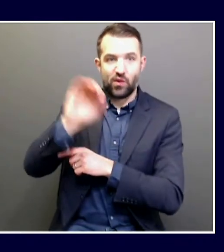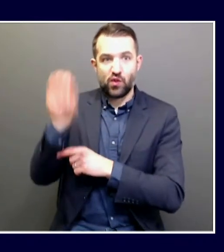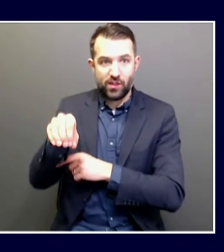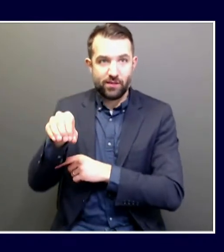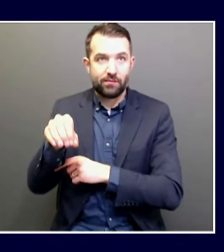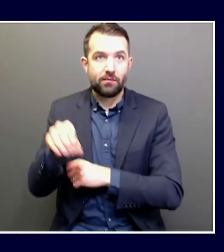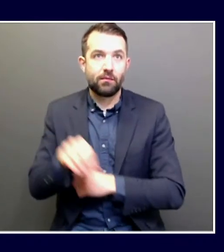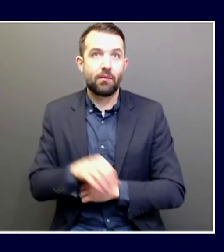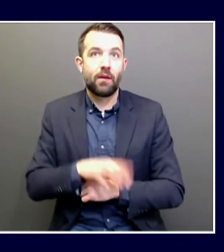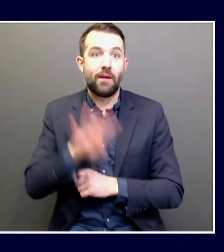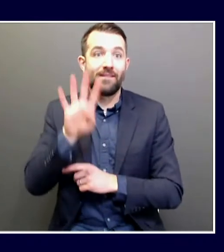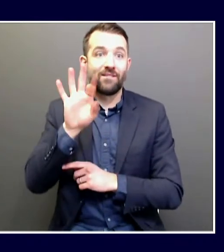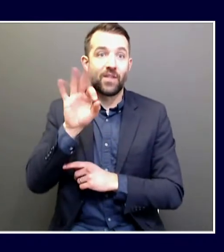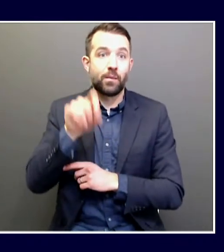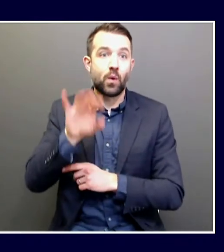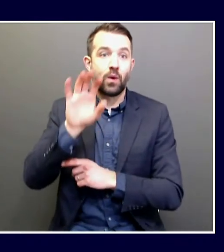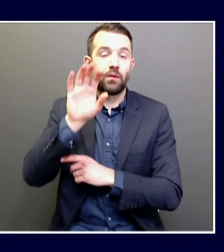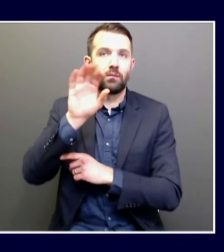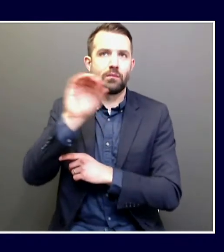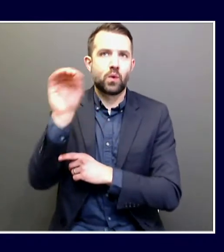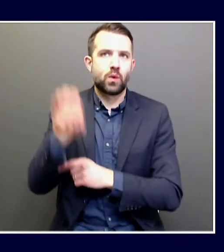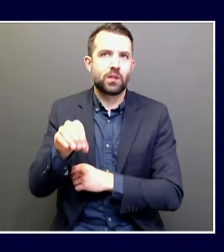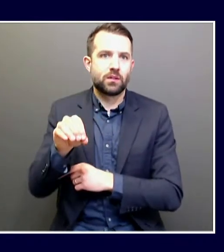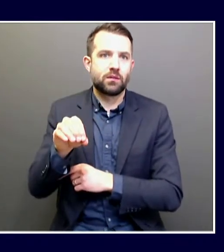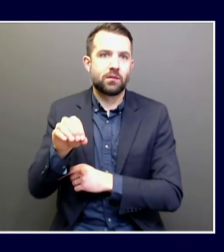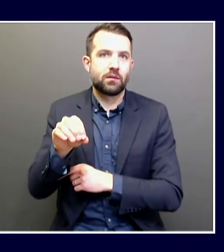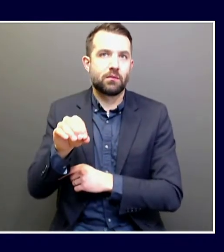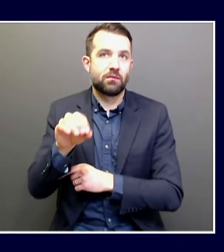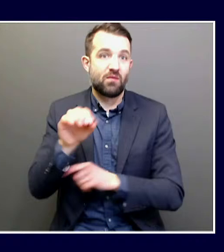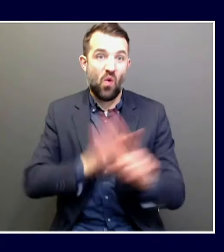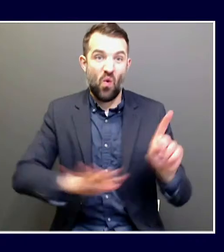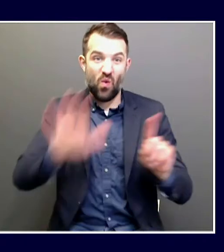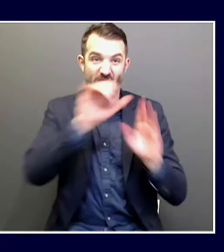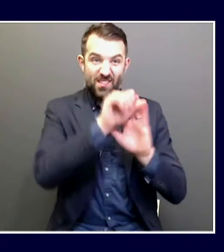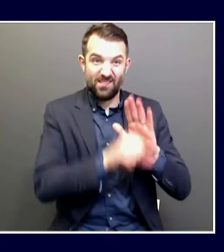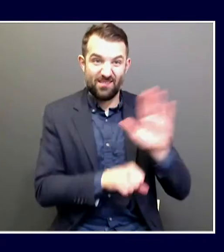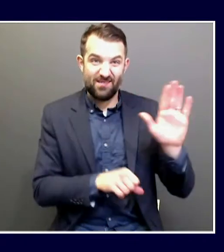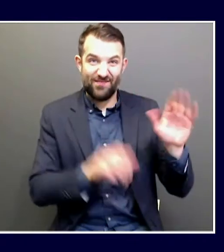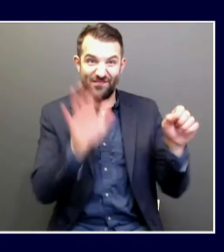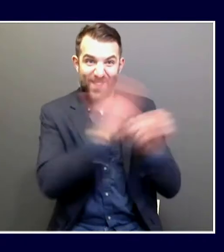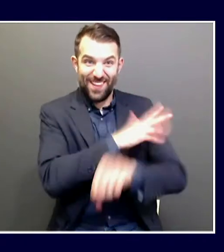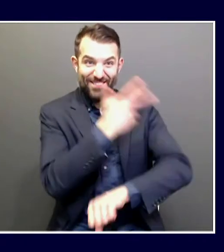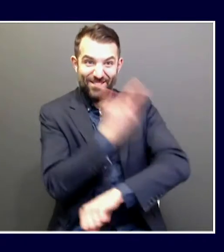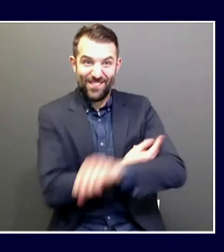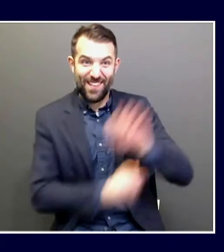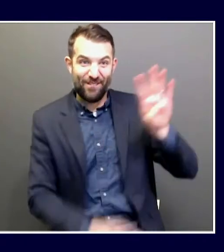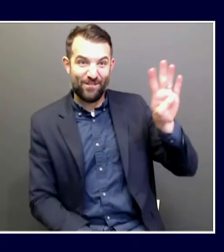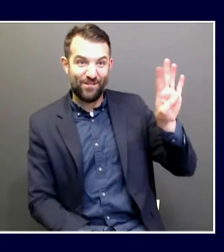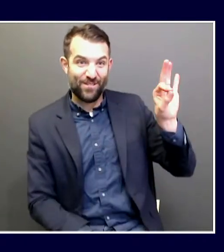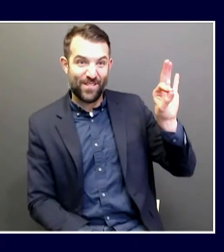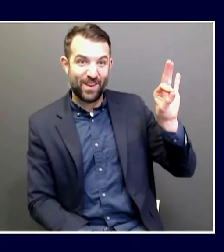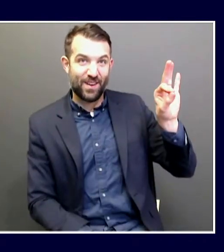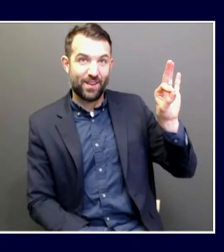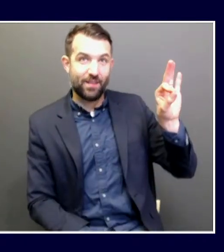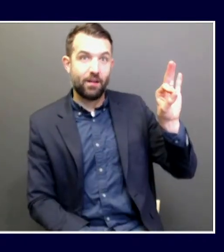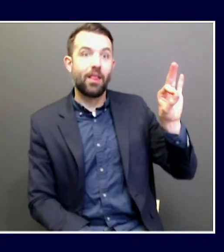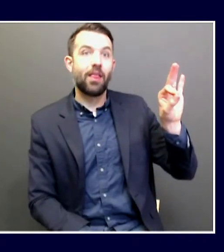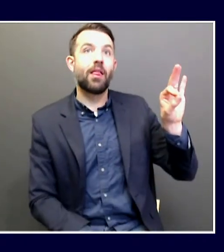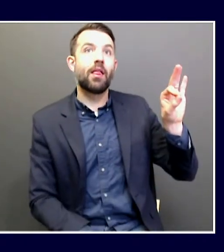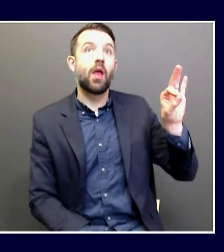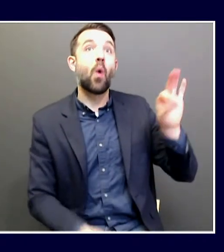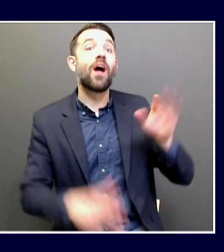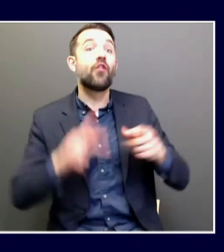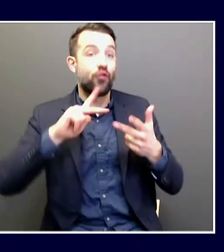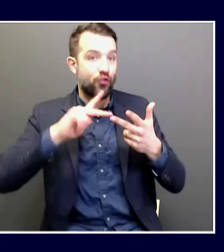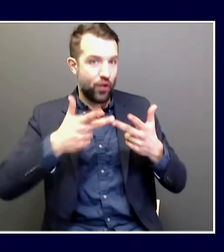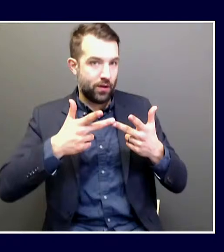49.4% of the entire state of those who are fully vaccinated are now boosted. Both of those metrics put Maine